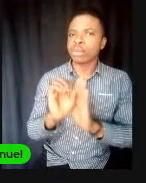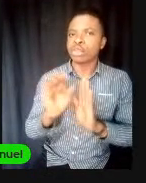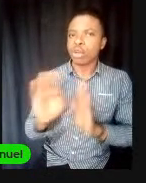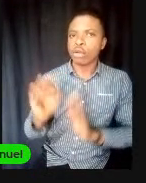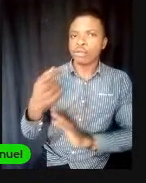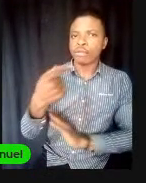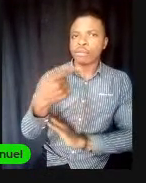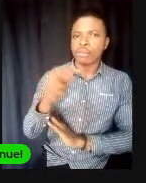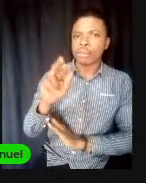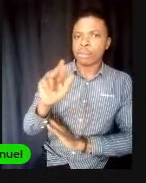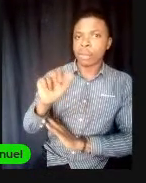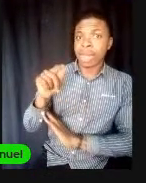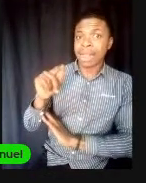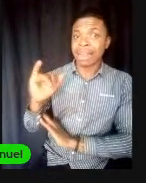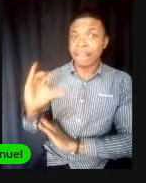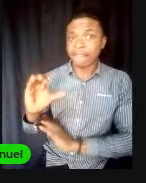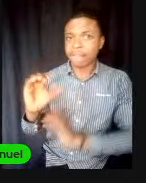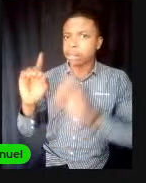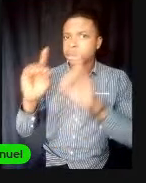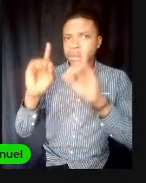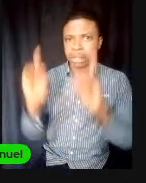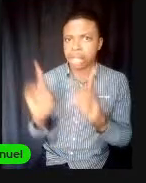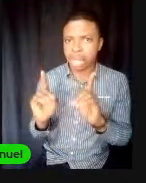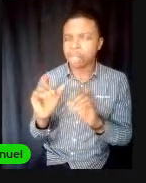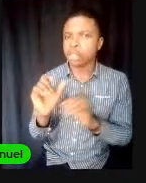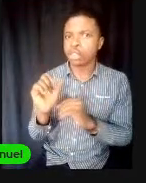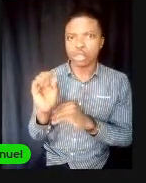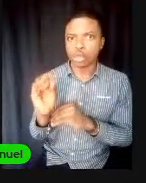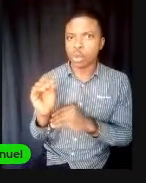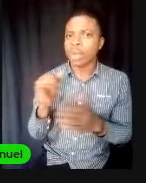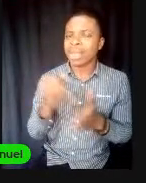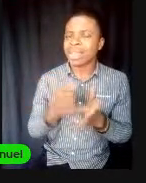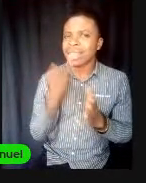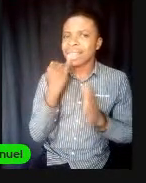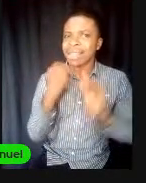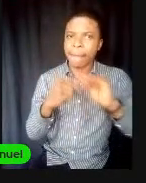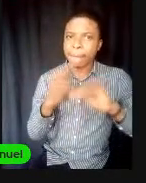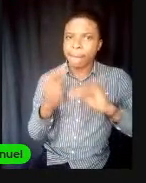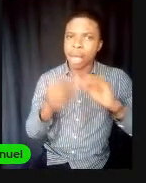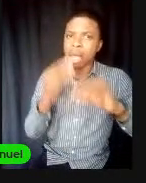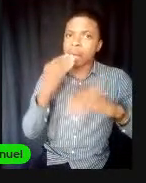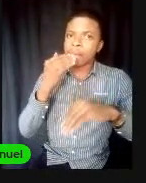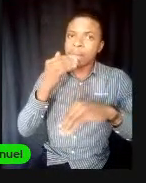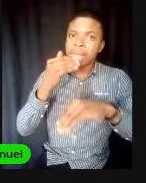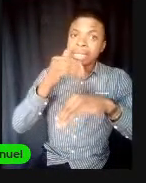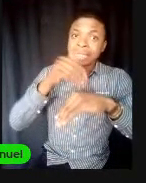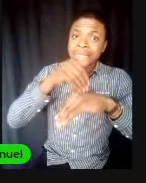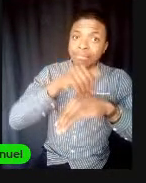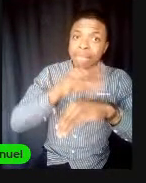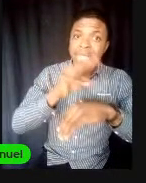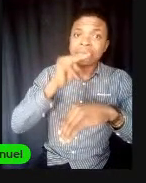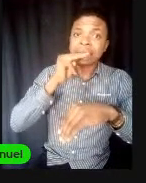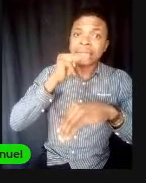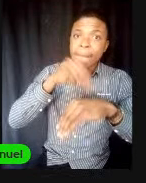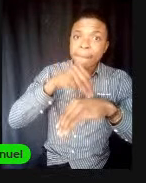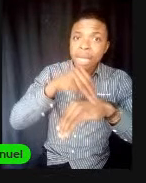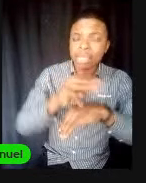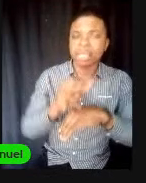line here. Sending a message. Sending a message.